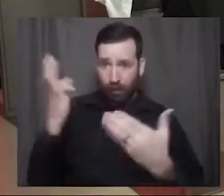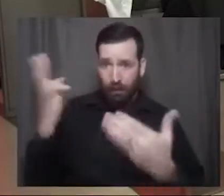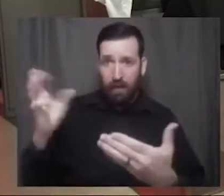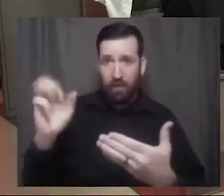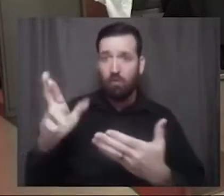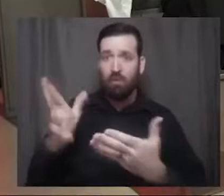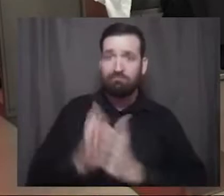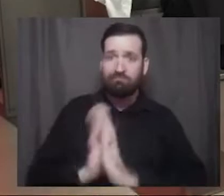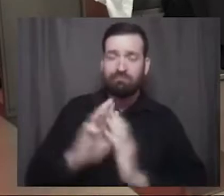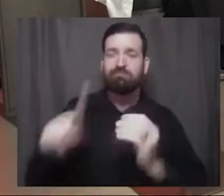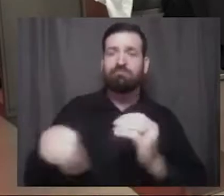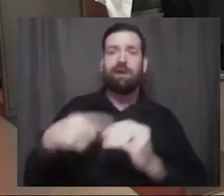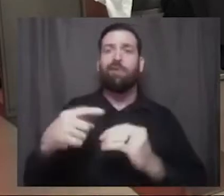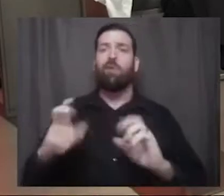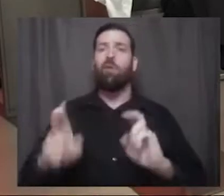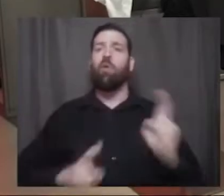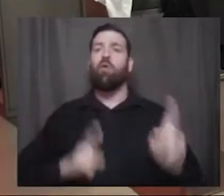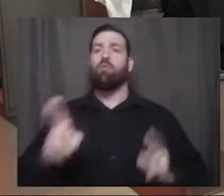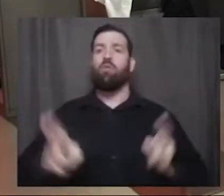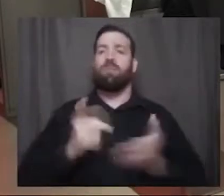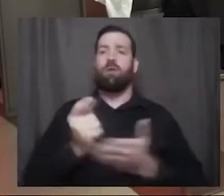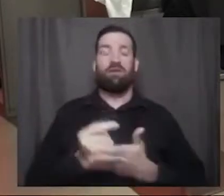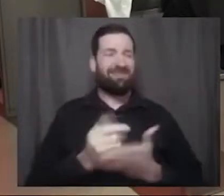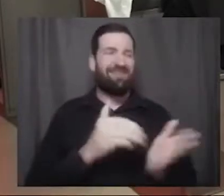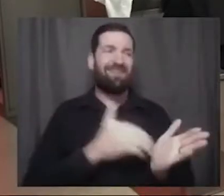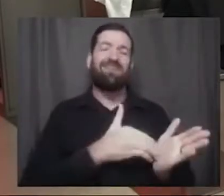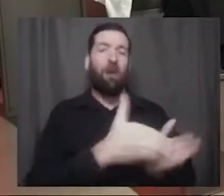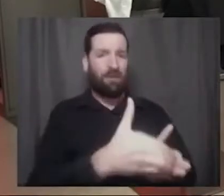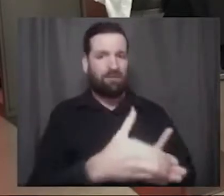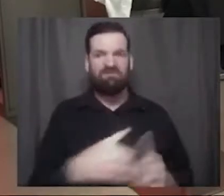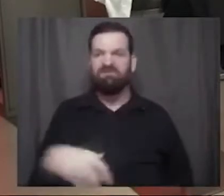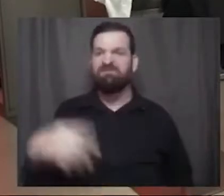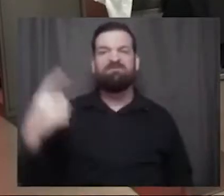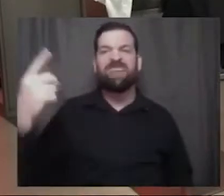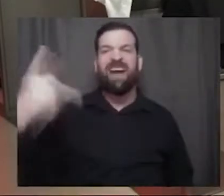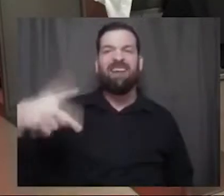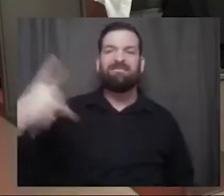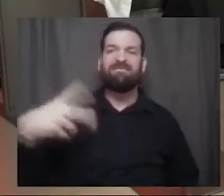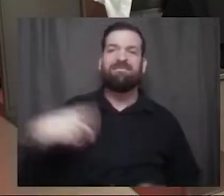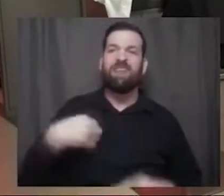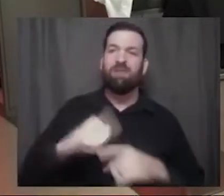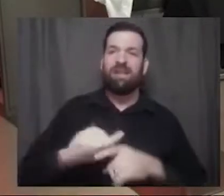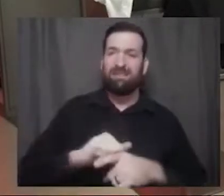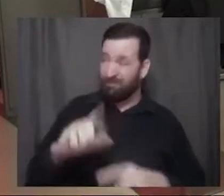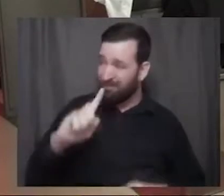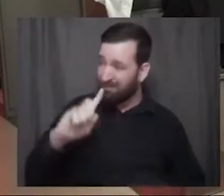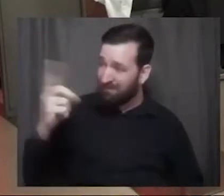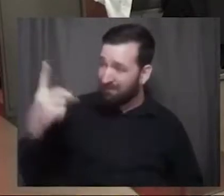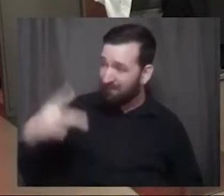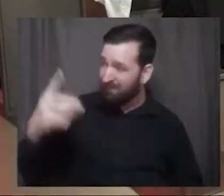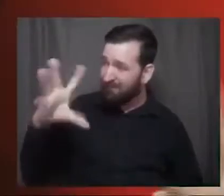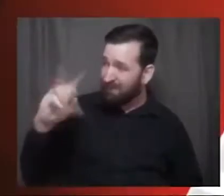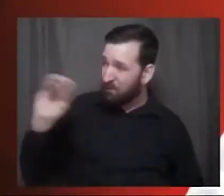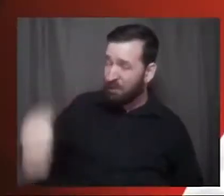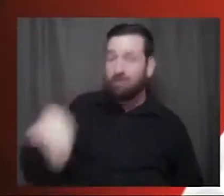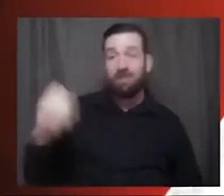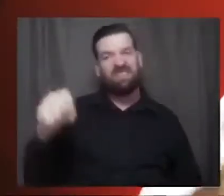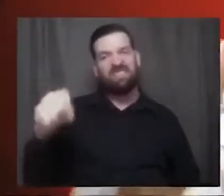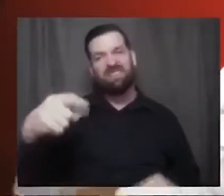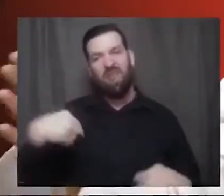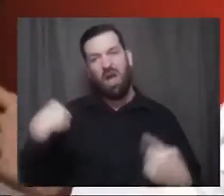therapy? Very common. That's probably my 50% of the practice, really. 50%? Because I've also been practicing for a long time, so a lot of